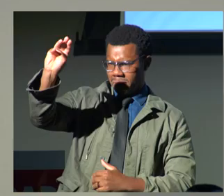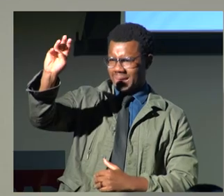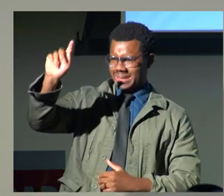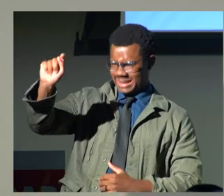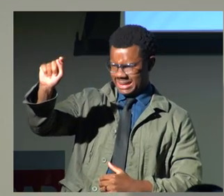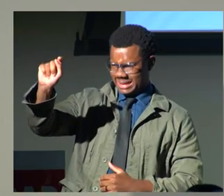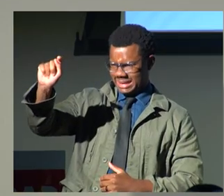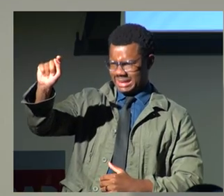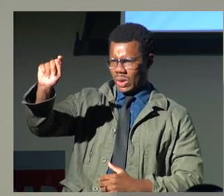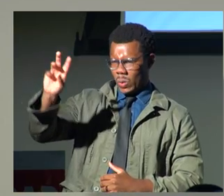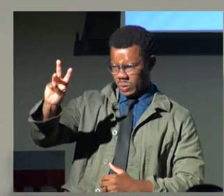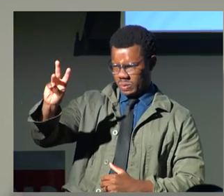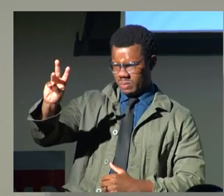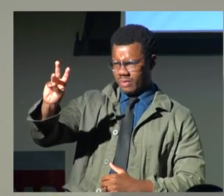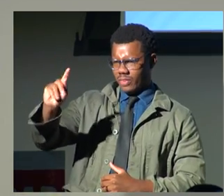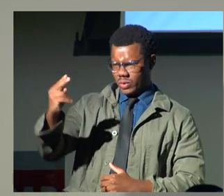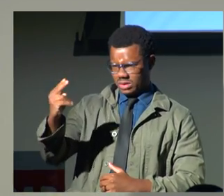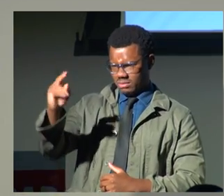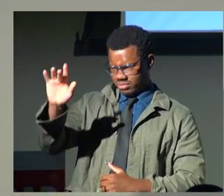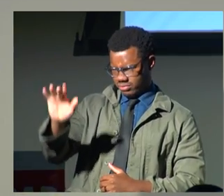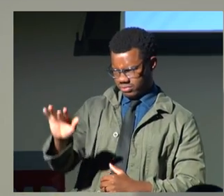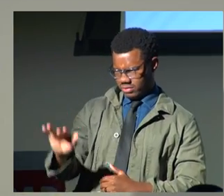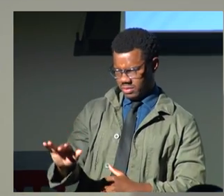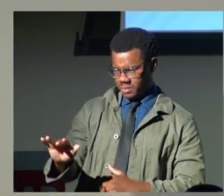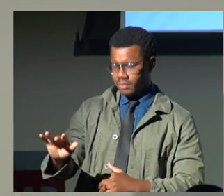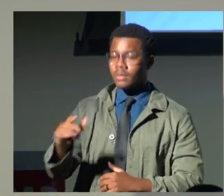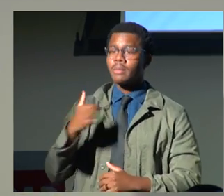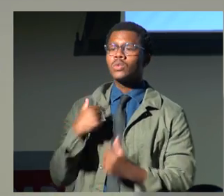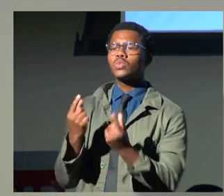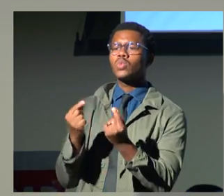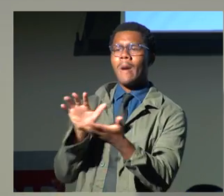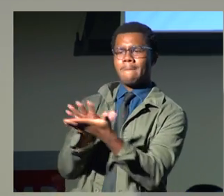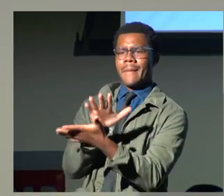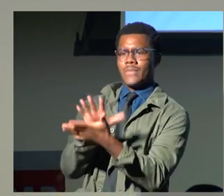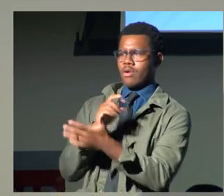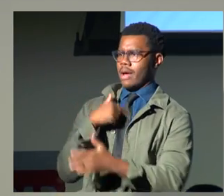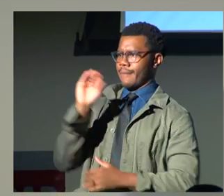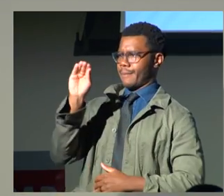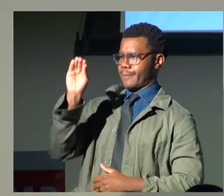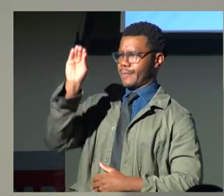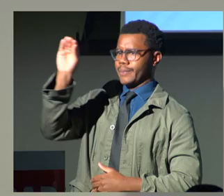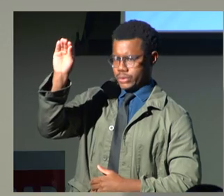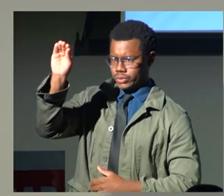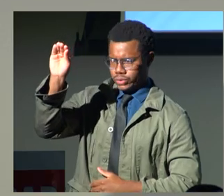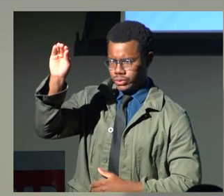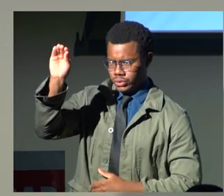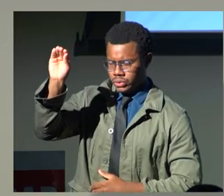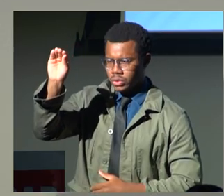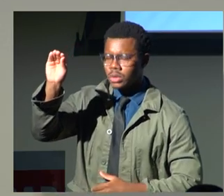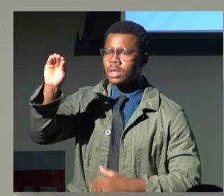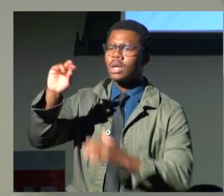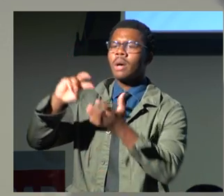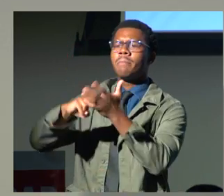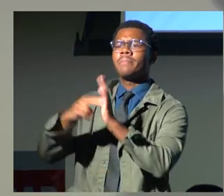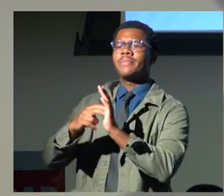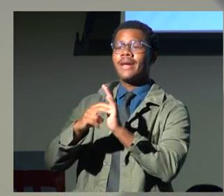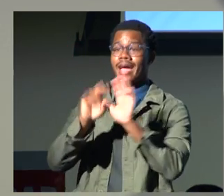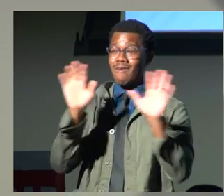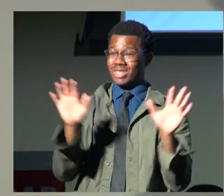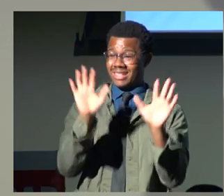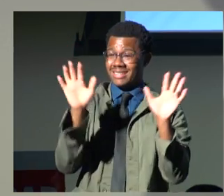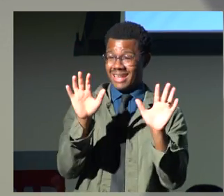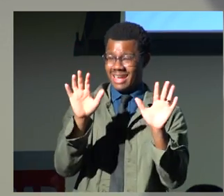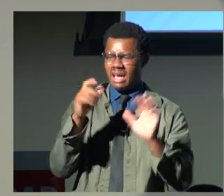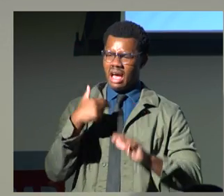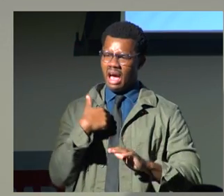Tuesday. And then in each slot, I put a piece of paper in there, and so every Sunday, I fill out the slots with the